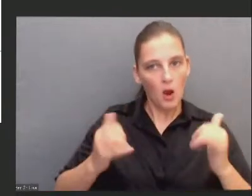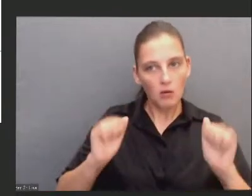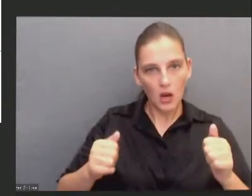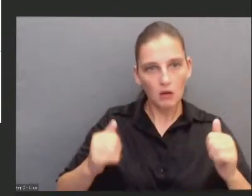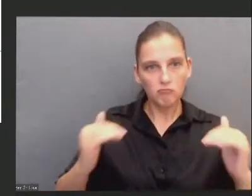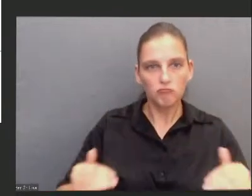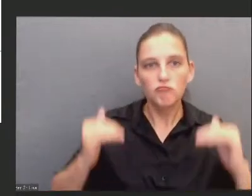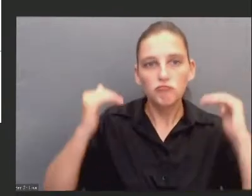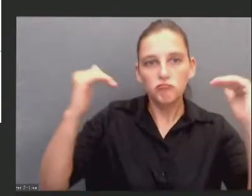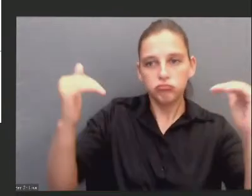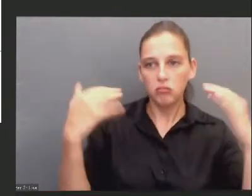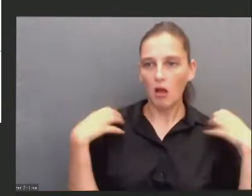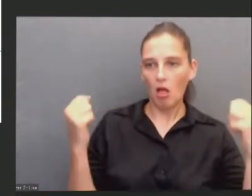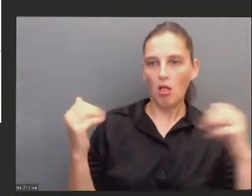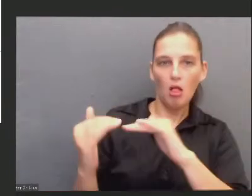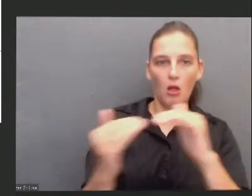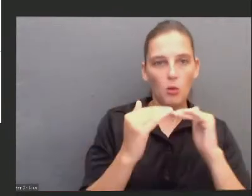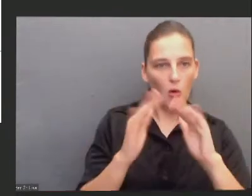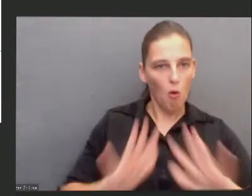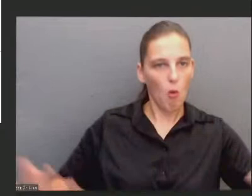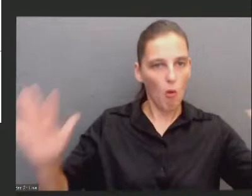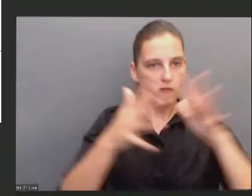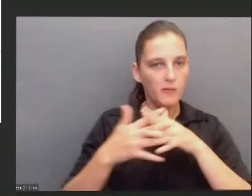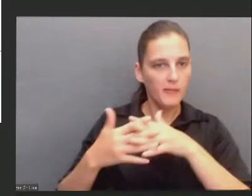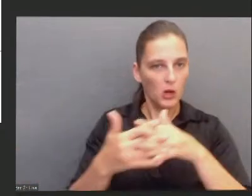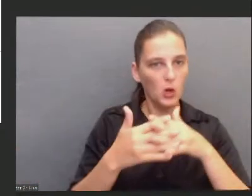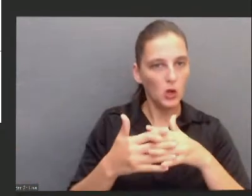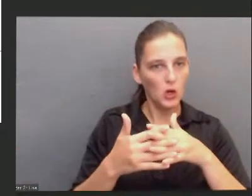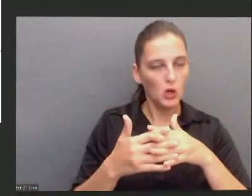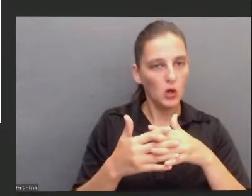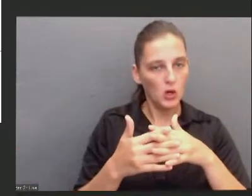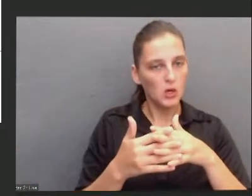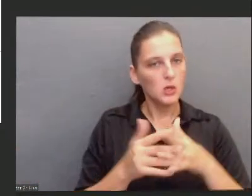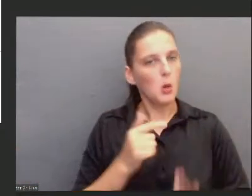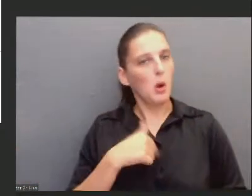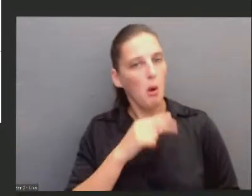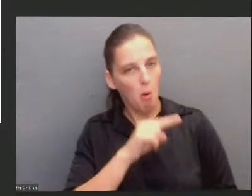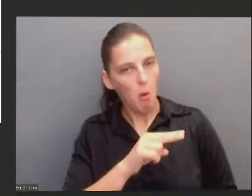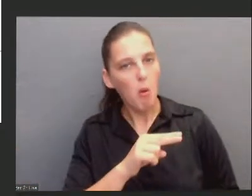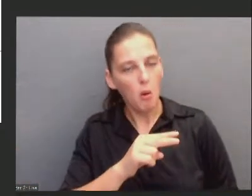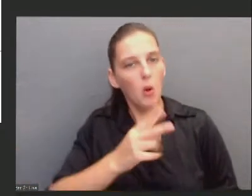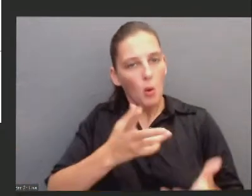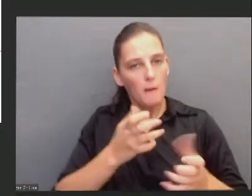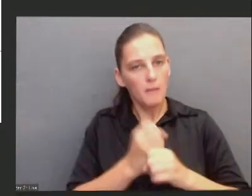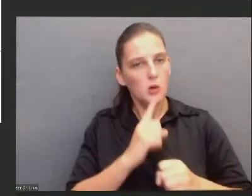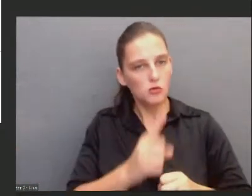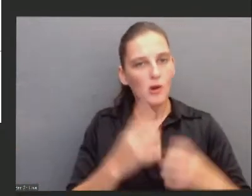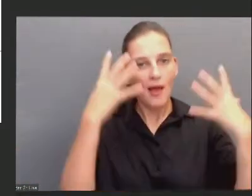country. We want to make sure that health equity is thought about as we're making decisions about